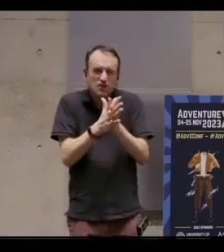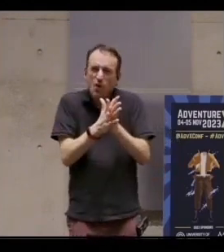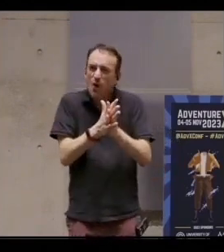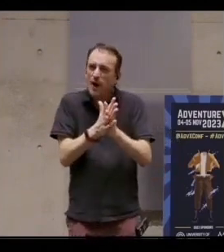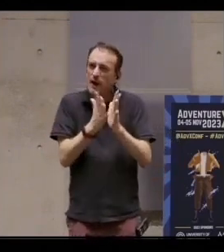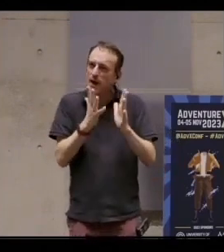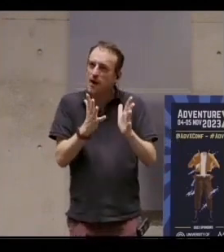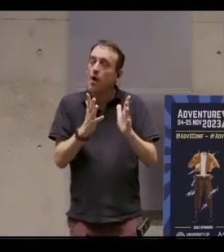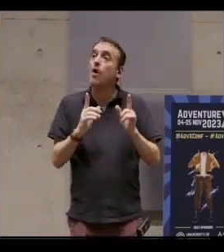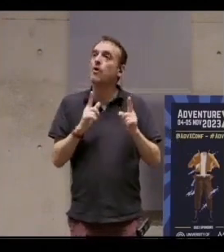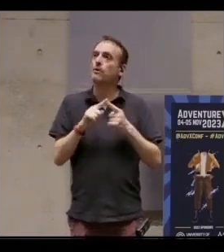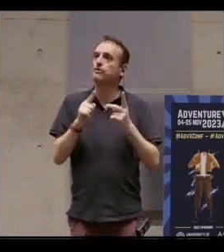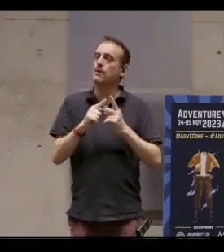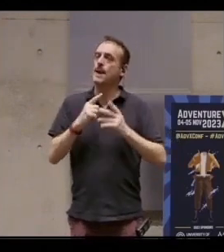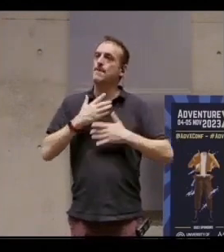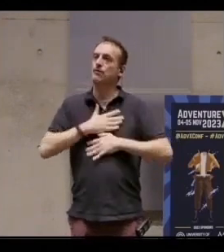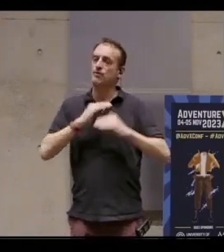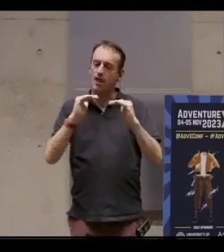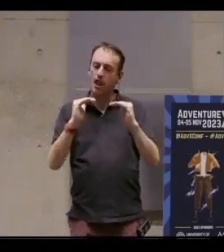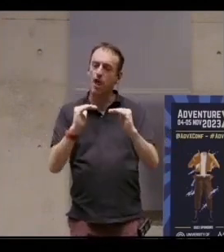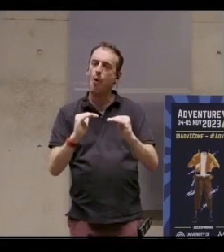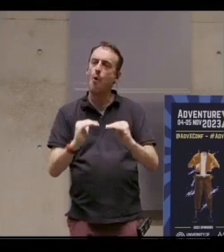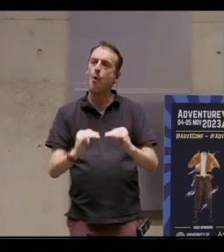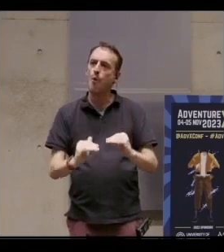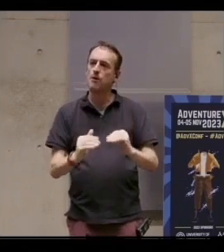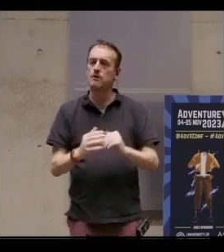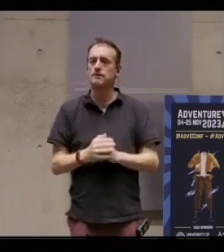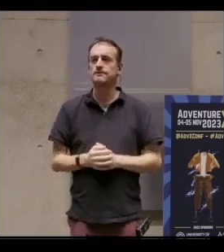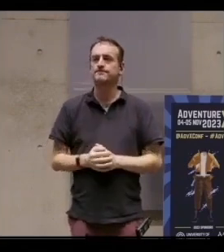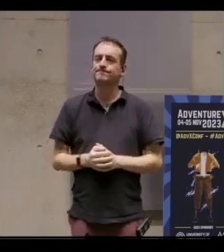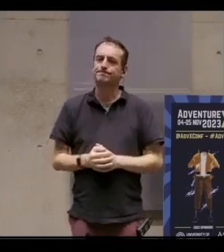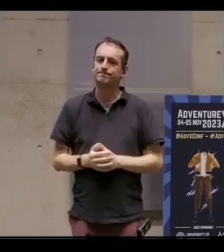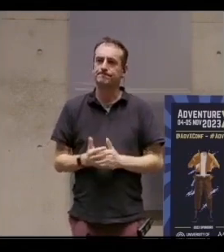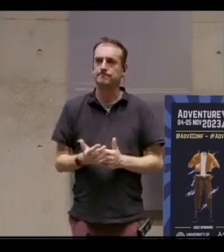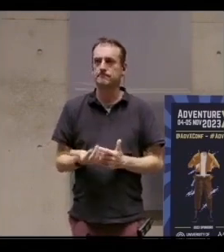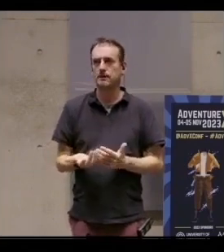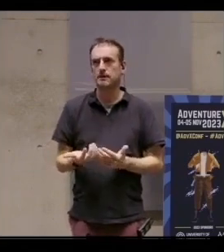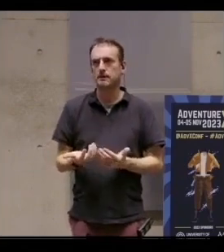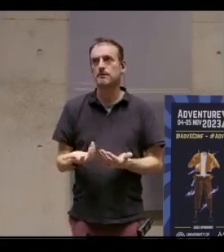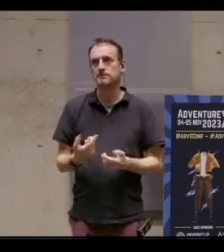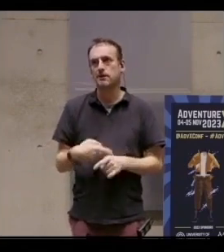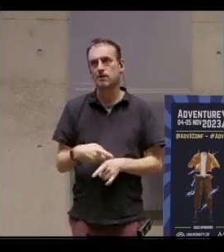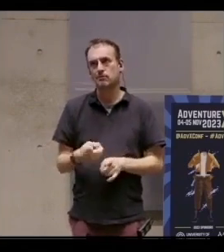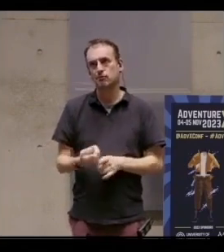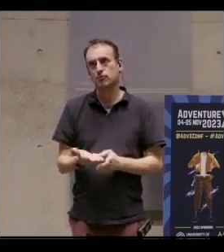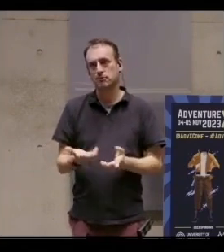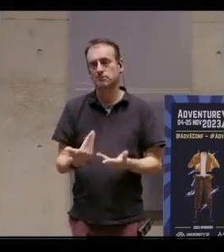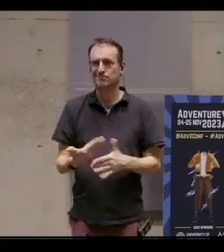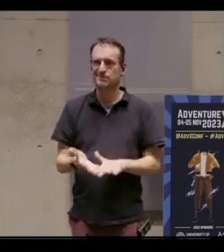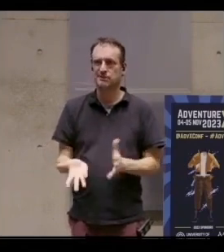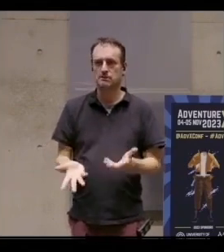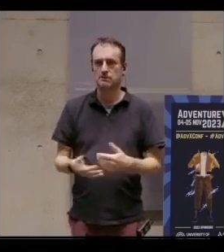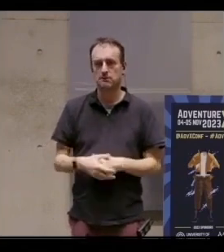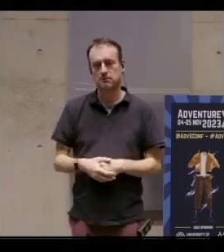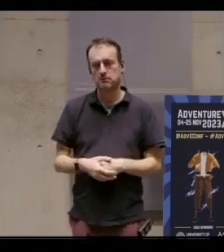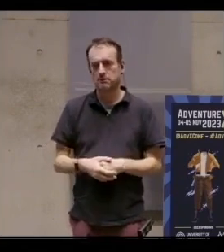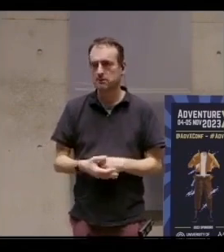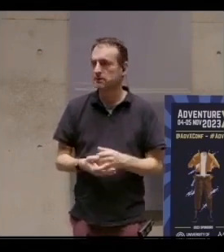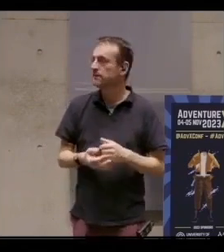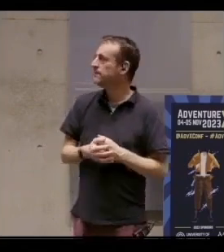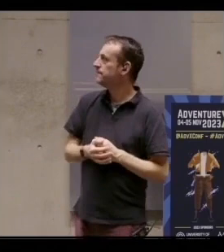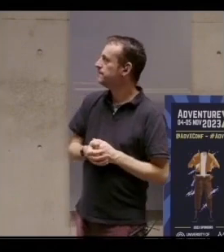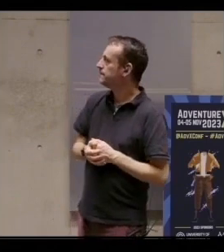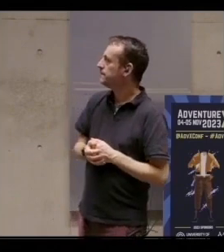downplay that emotion there. Every time I talk to you, I'm finding my space, I'm finding my